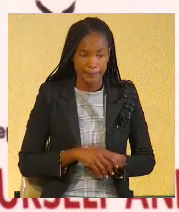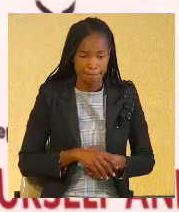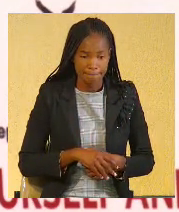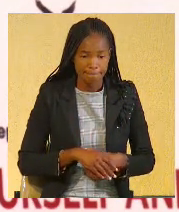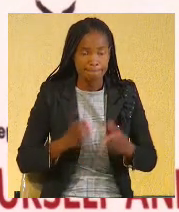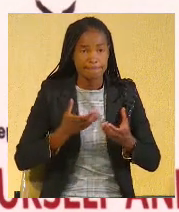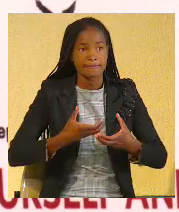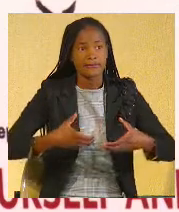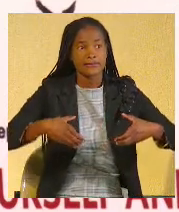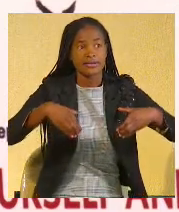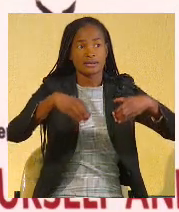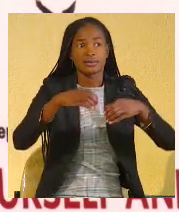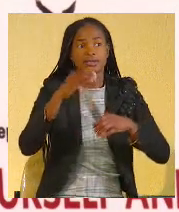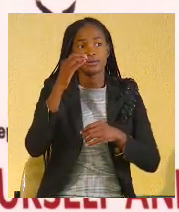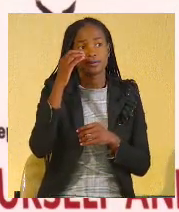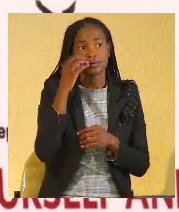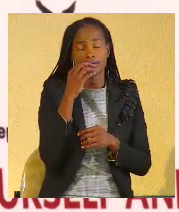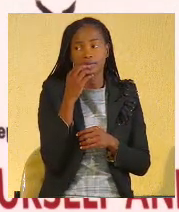Cabinet noted